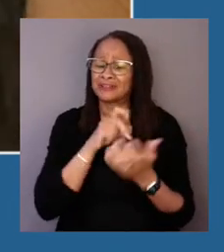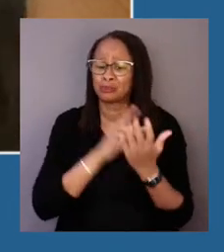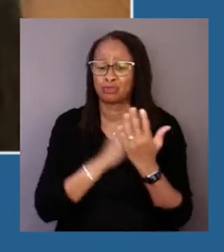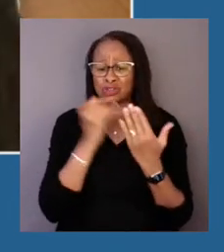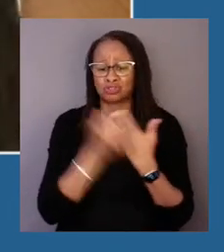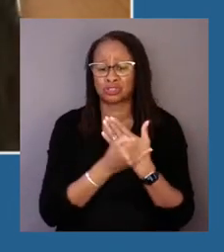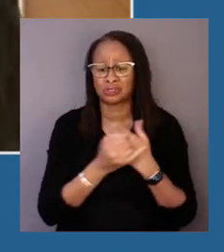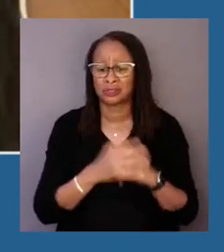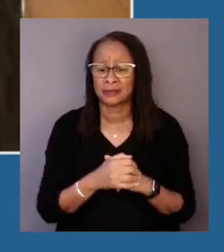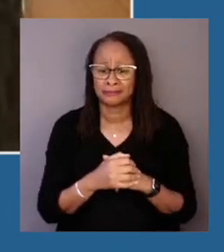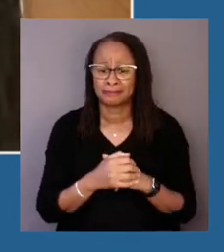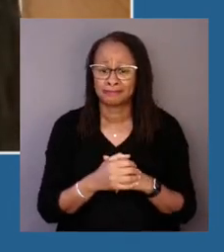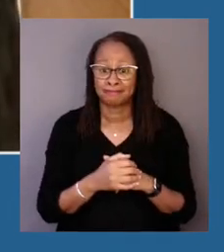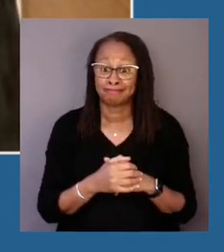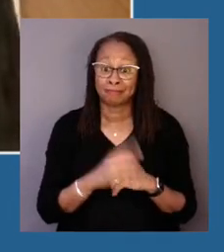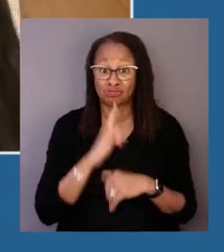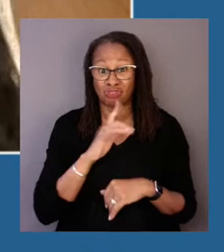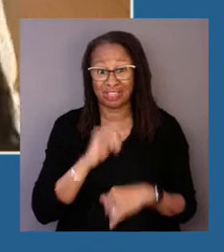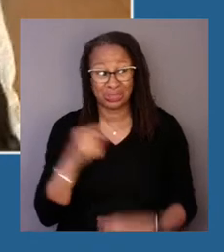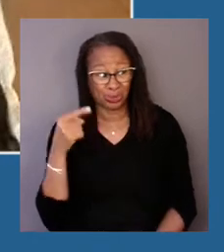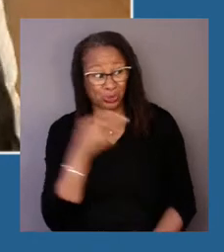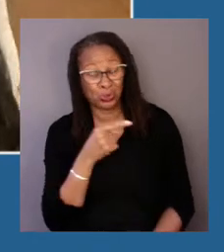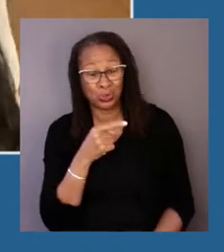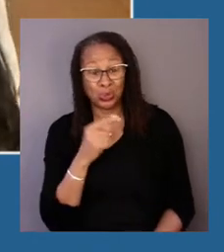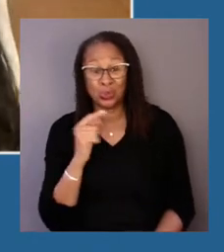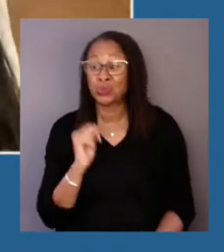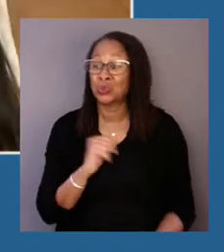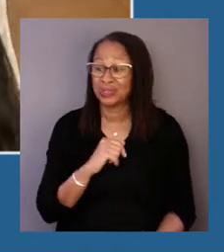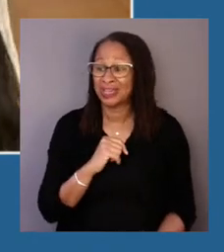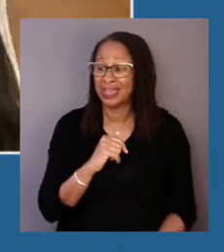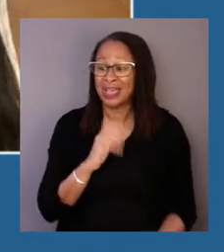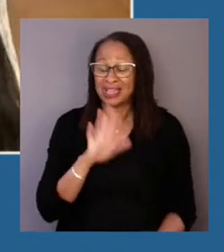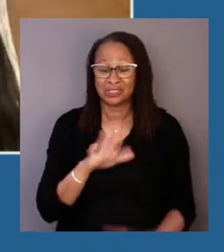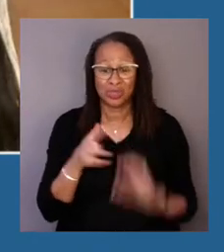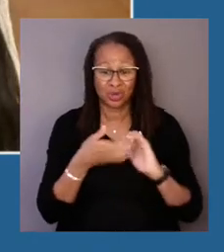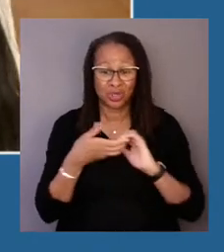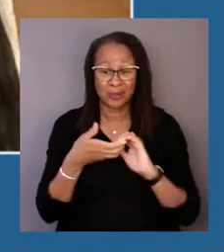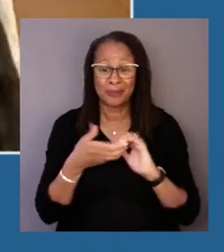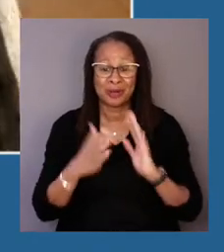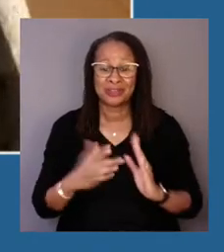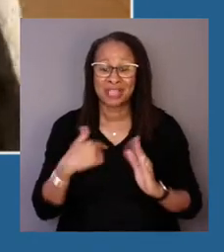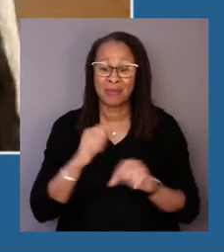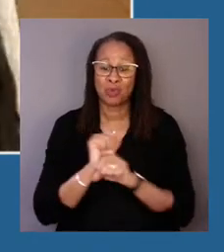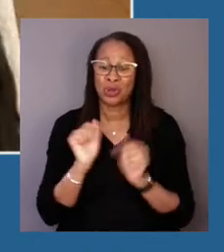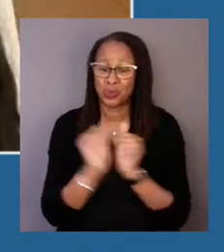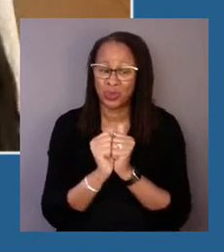Honestly, you all caught my eye. I feel like the collaborators that I'm working with aren't necessarily,